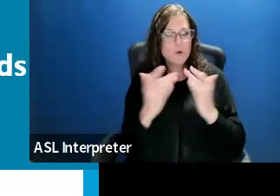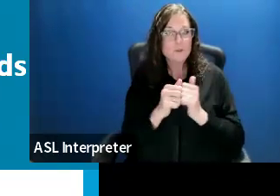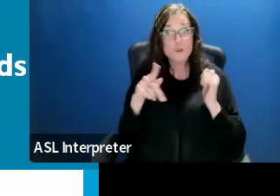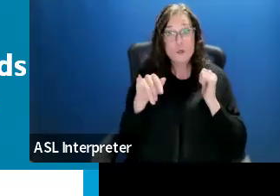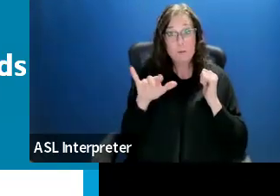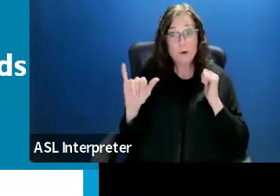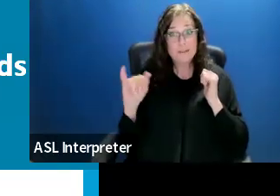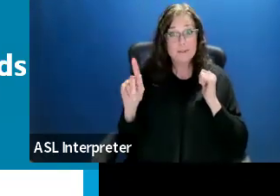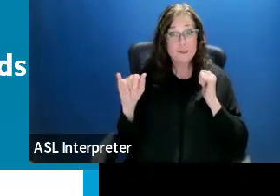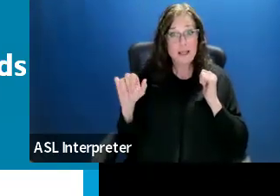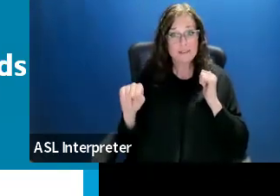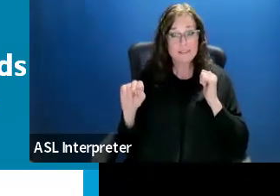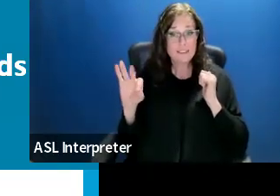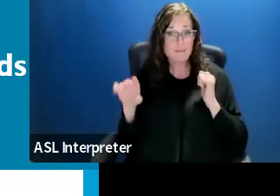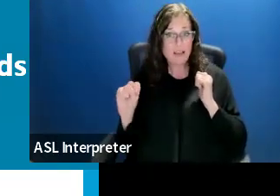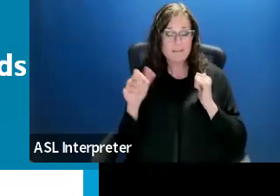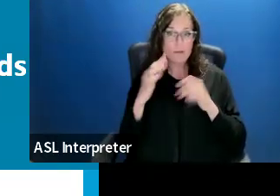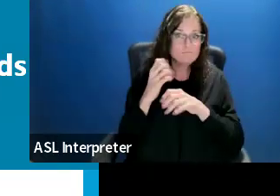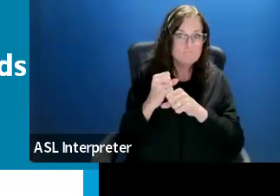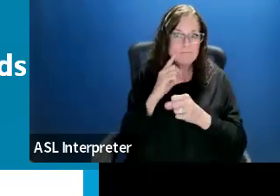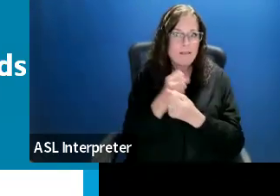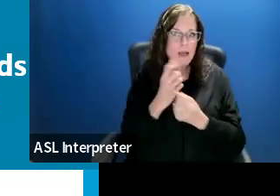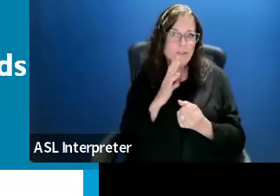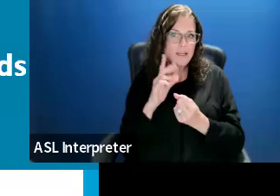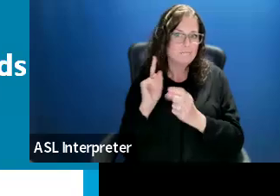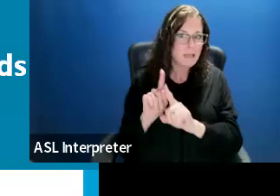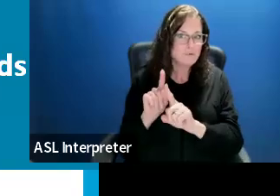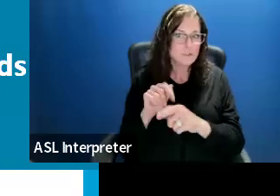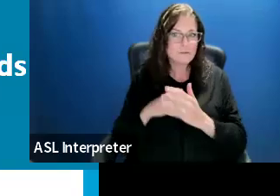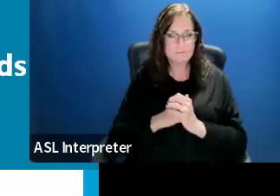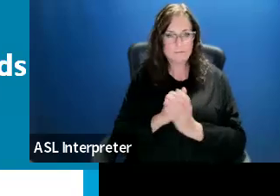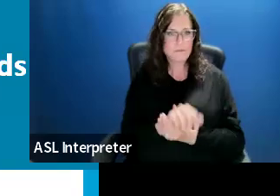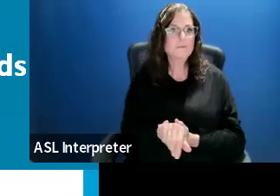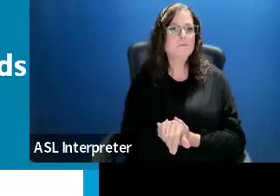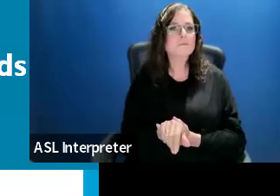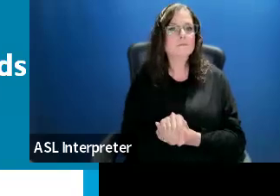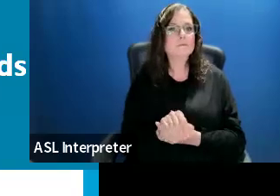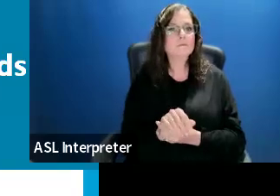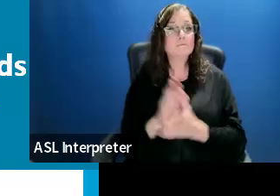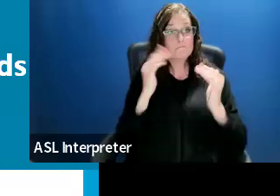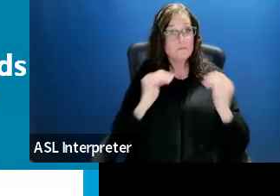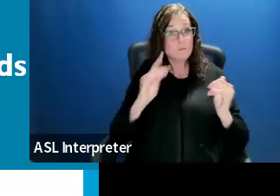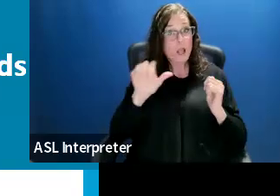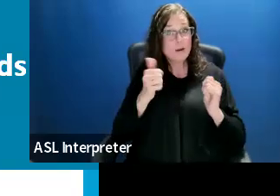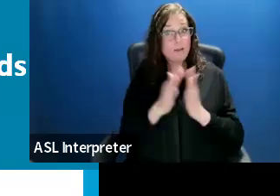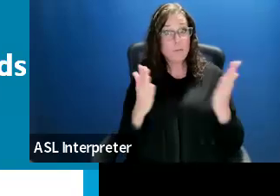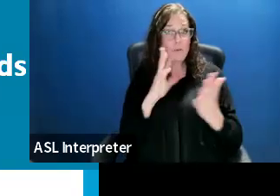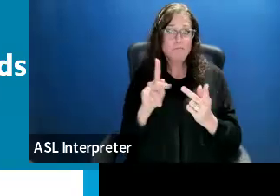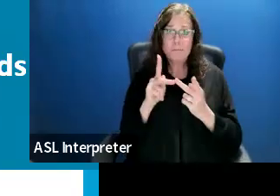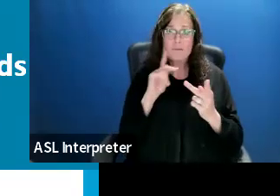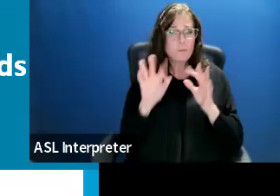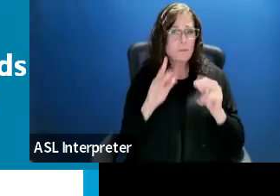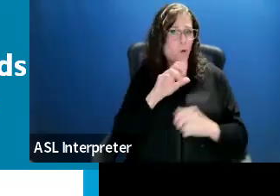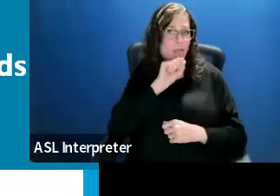Percy Jackson fans and other fantasy-loving patrons. Next slide. Next, we have another book perfect for fans of